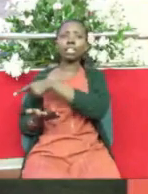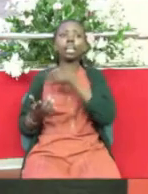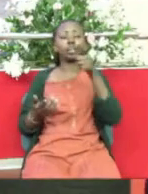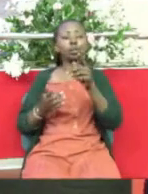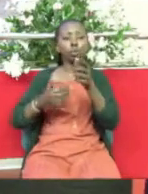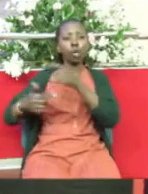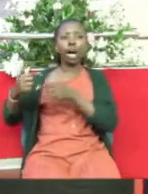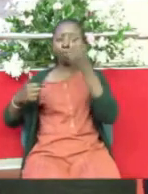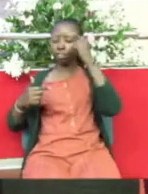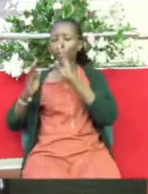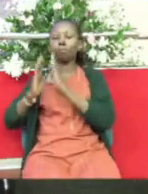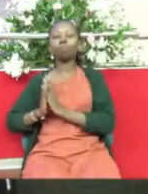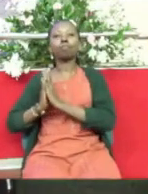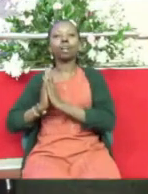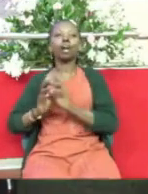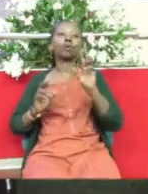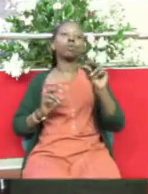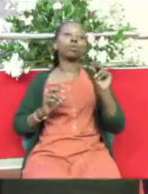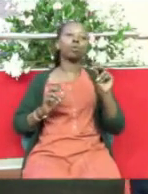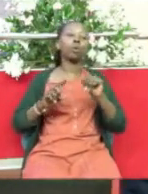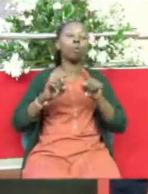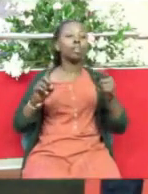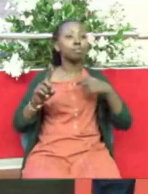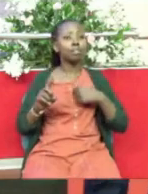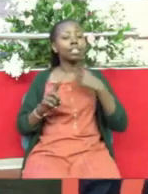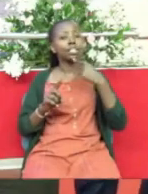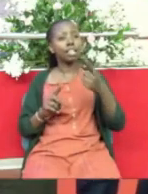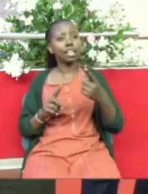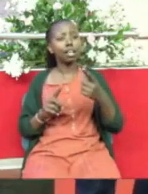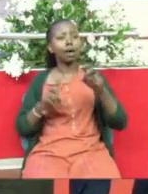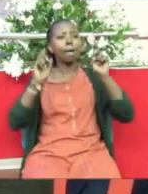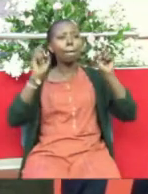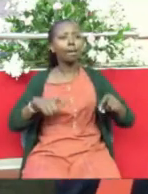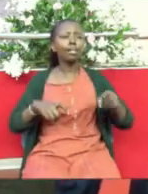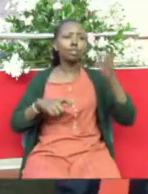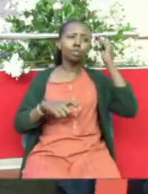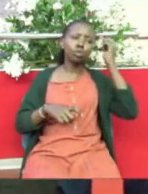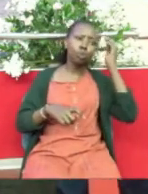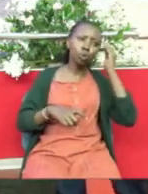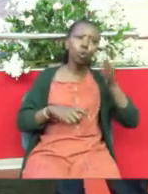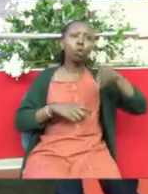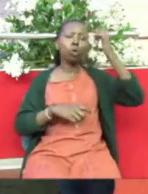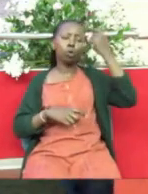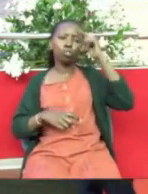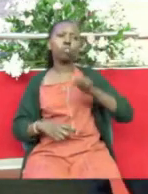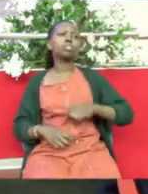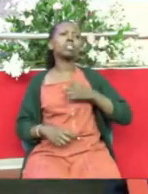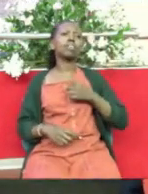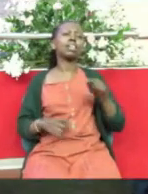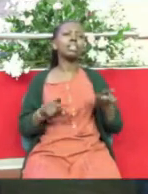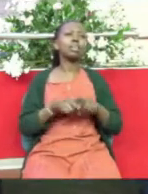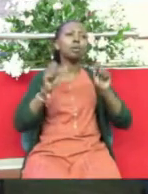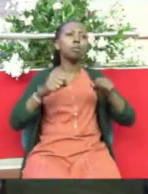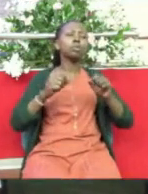shida wao kusimama hapa na kuja kujiunganisha nao. Hilo ni sawa. But you need to know God for yourself and to communicate with him for